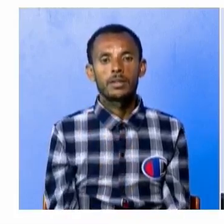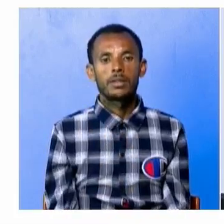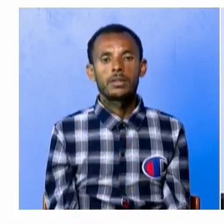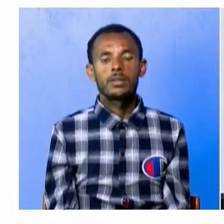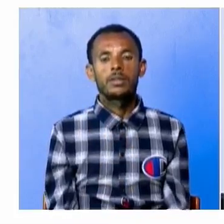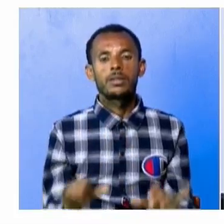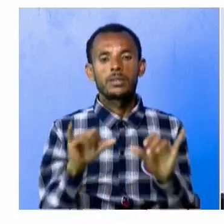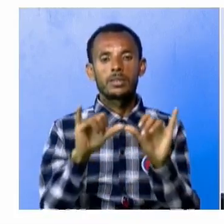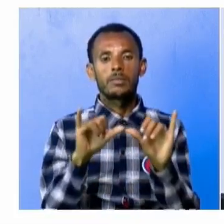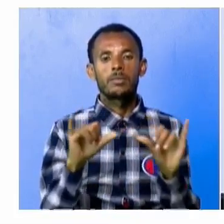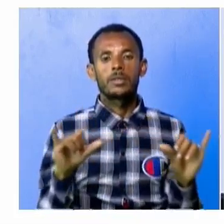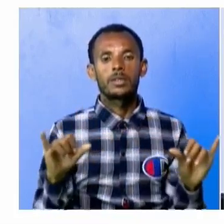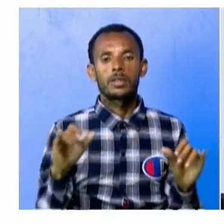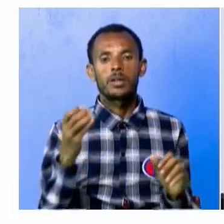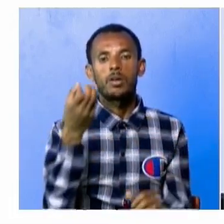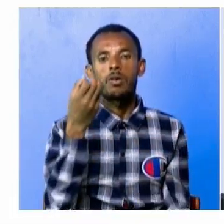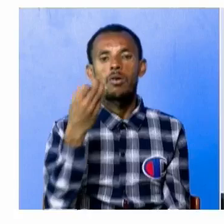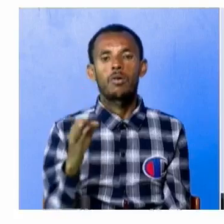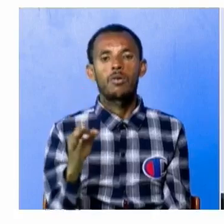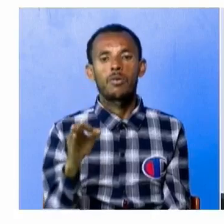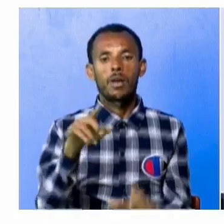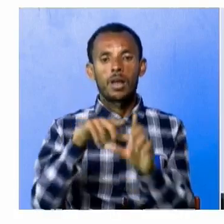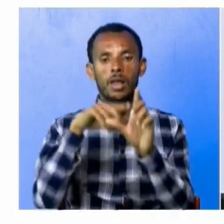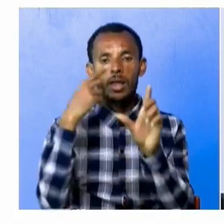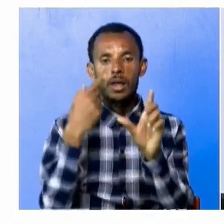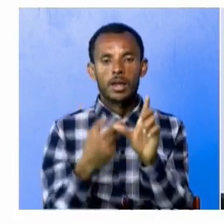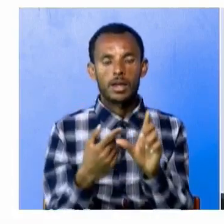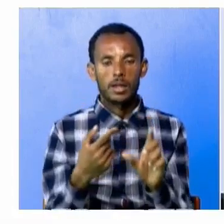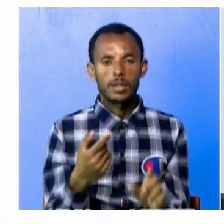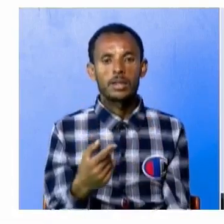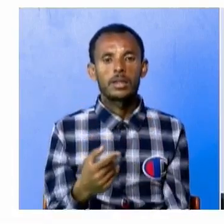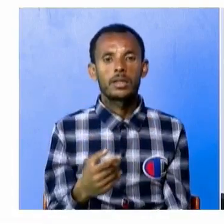the measure of angle